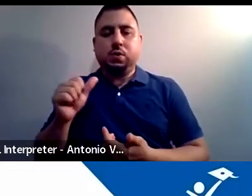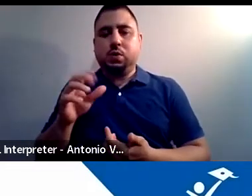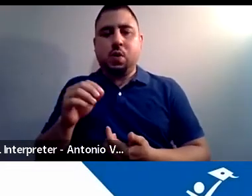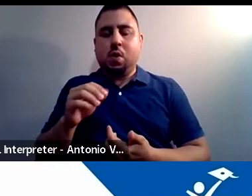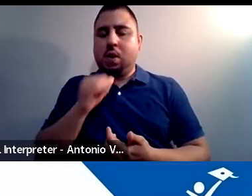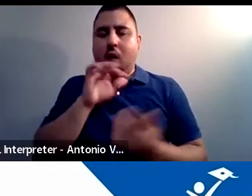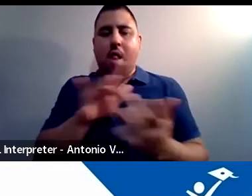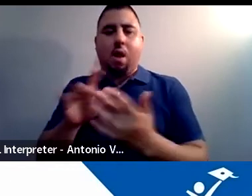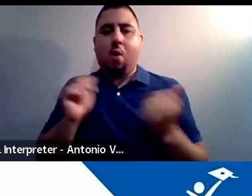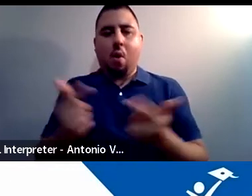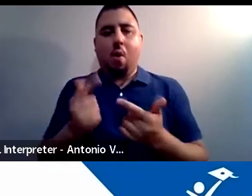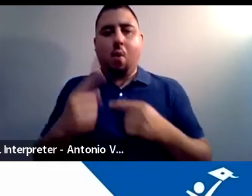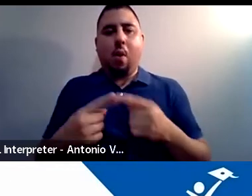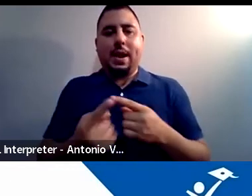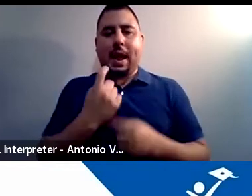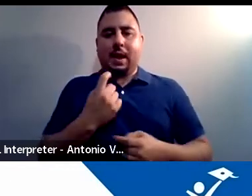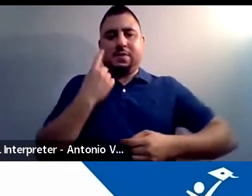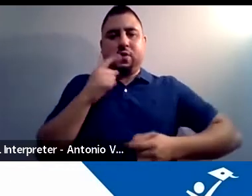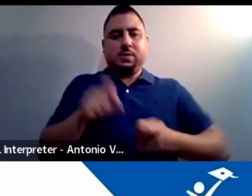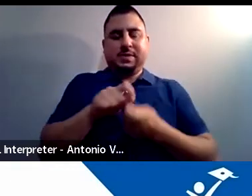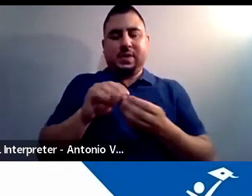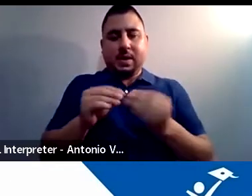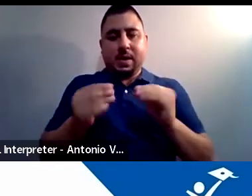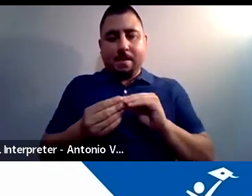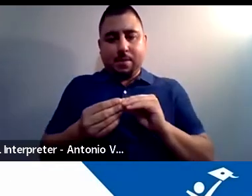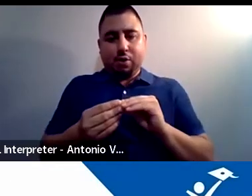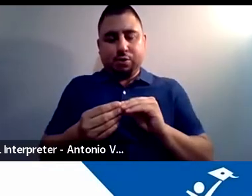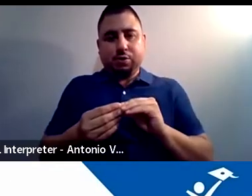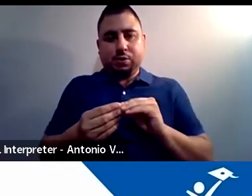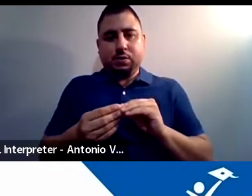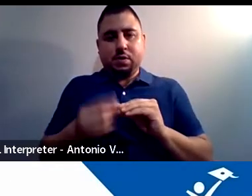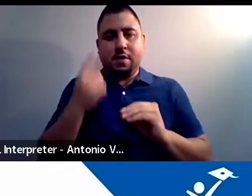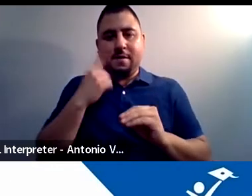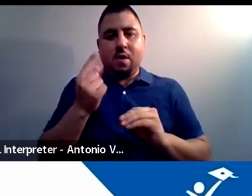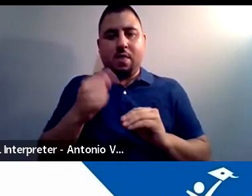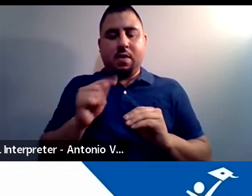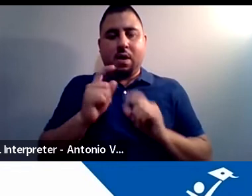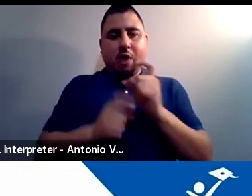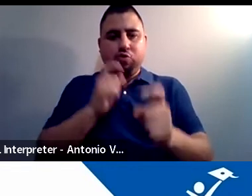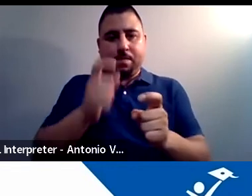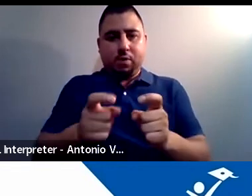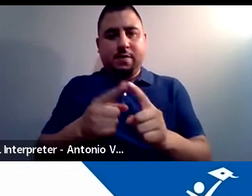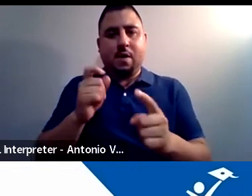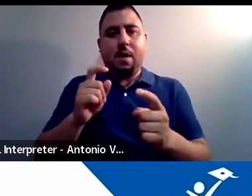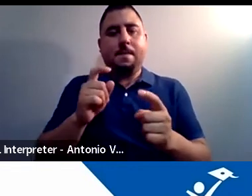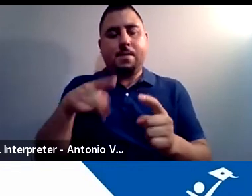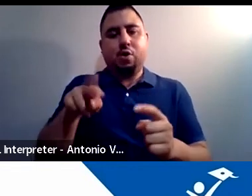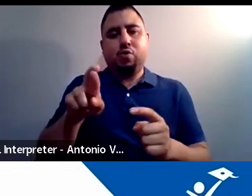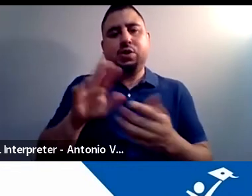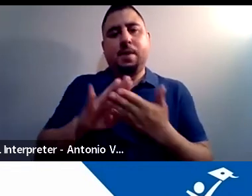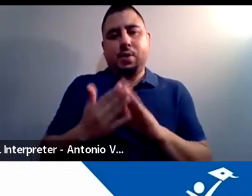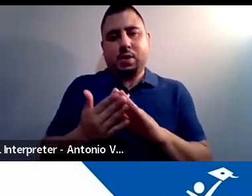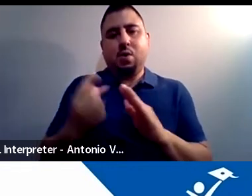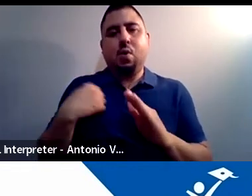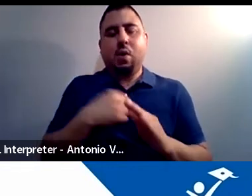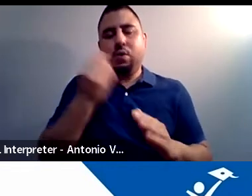When we were asked for the specific numbers for the contribution from the Pointer Ridge community,